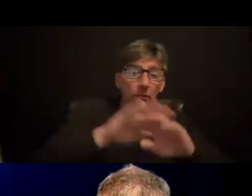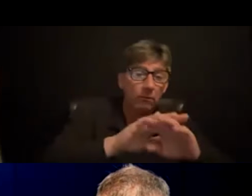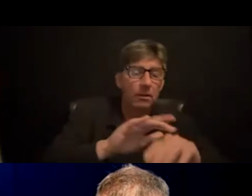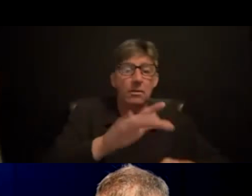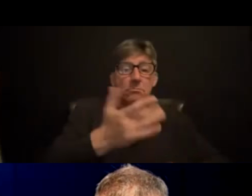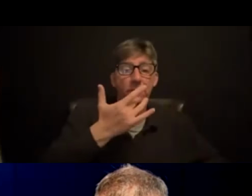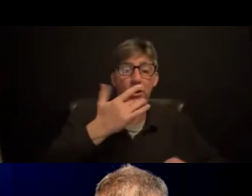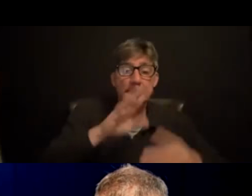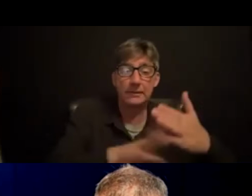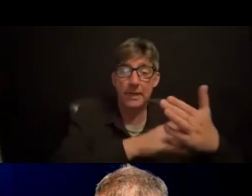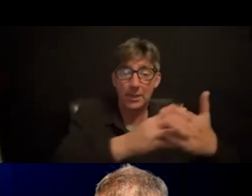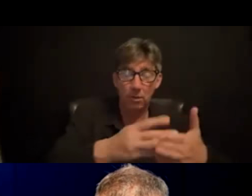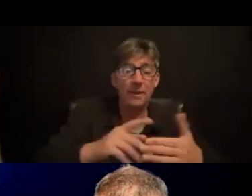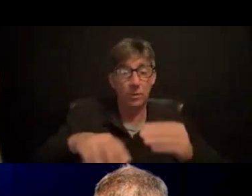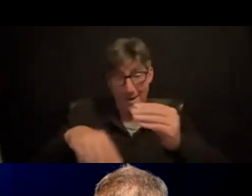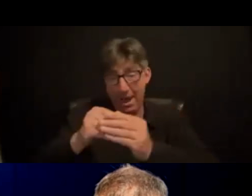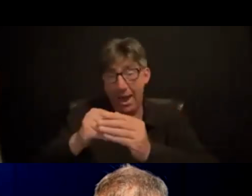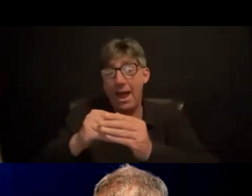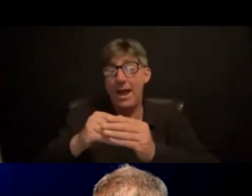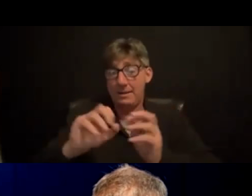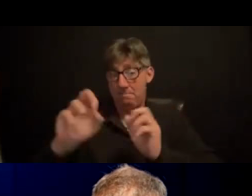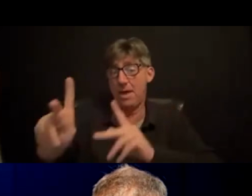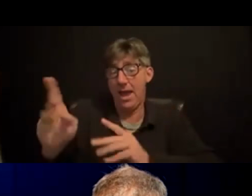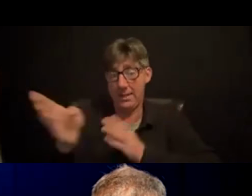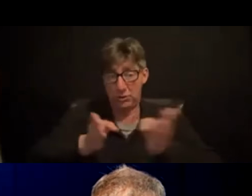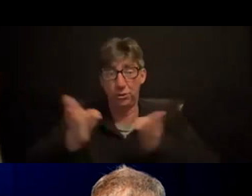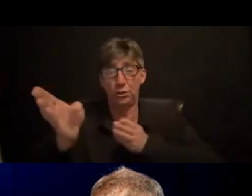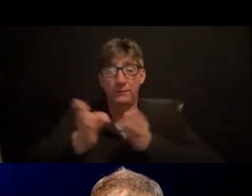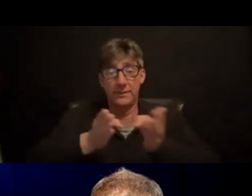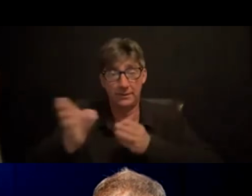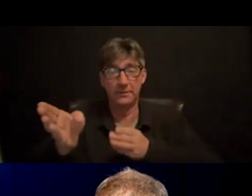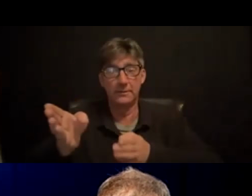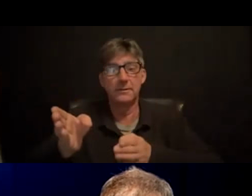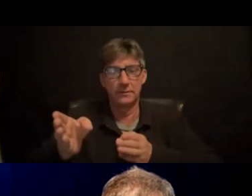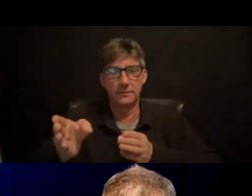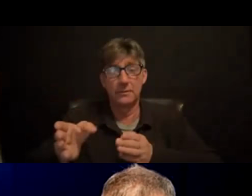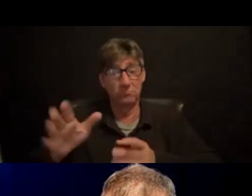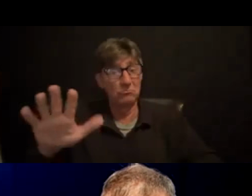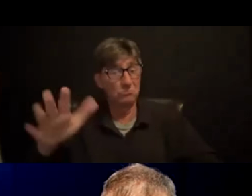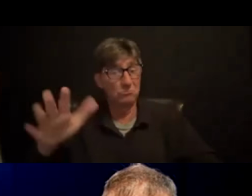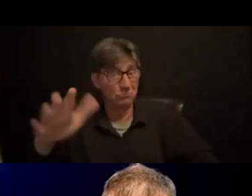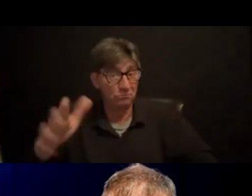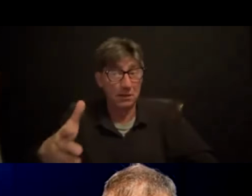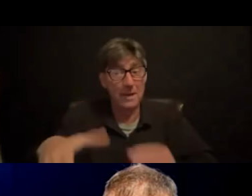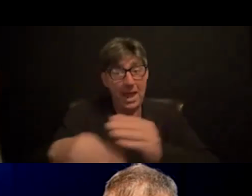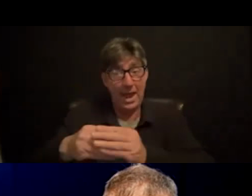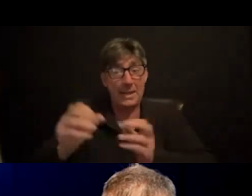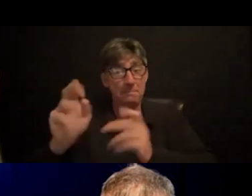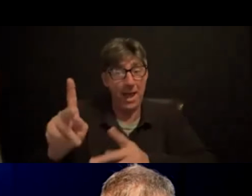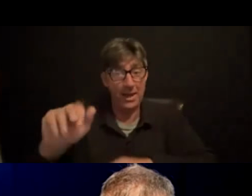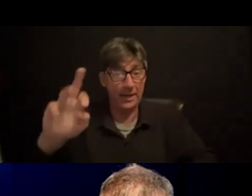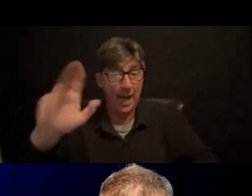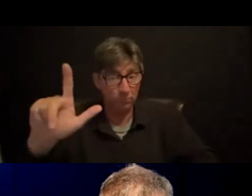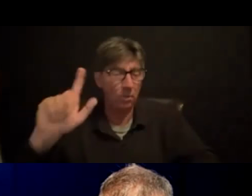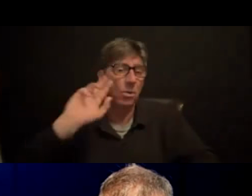schedule. I think that by adding back service, like I said, we'll be adding back a fair amount of service in the April schedule, and we hope that that will